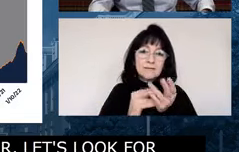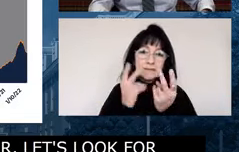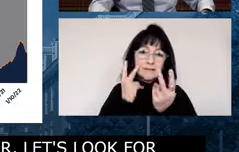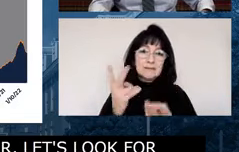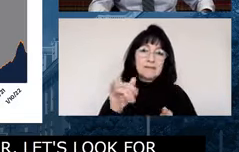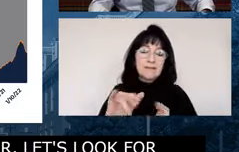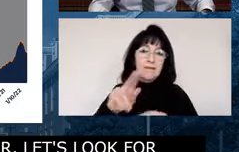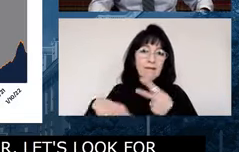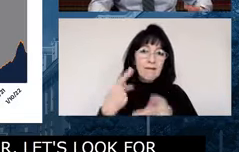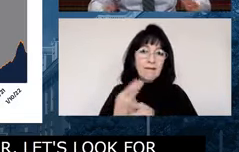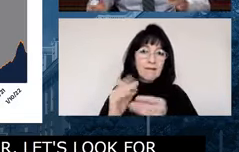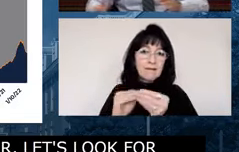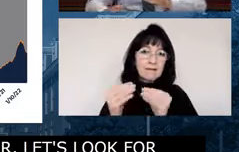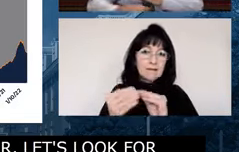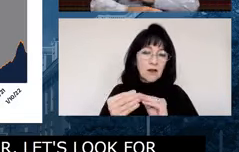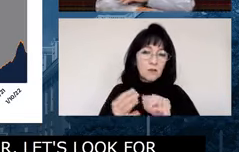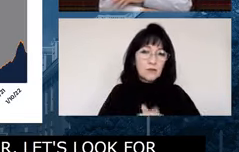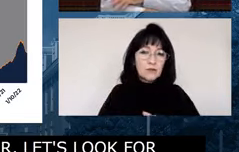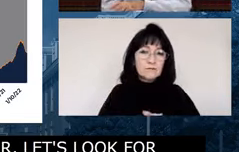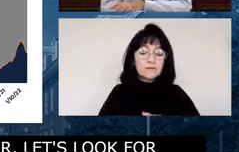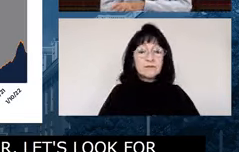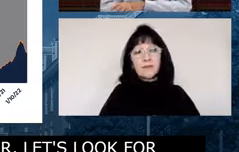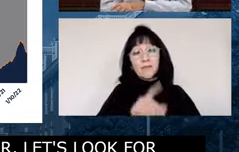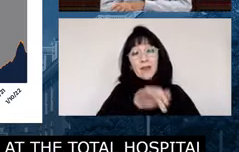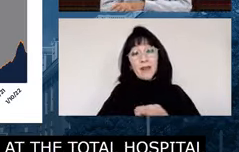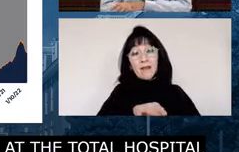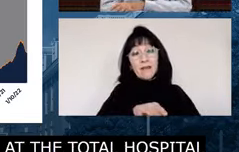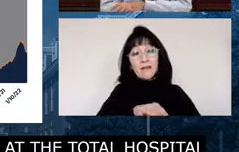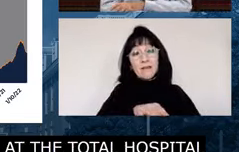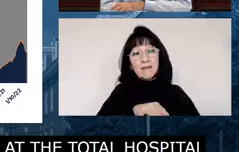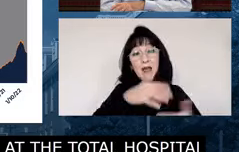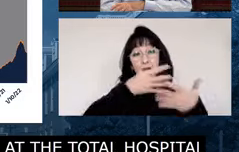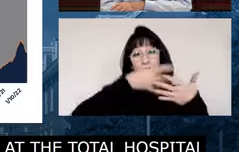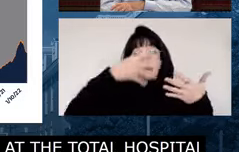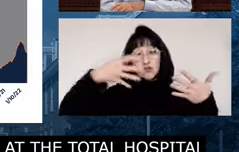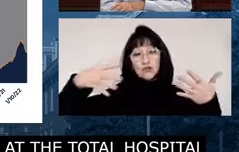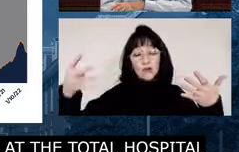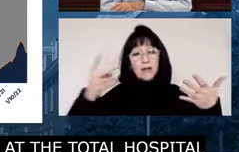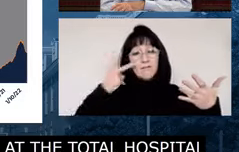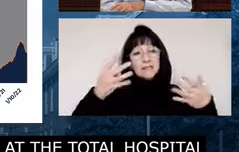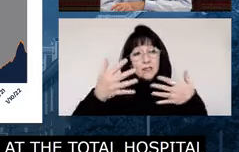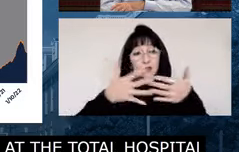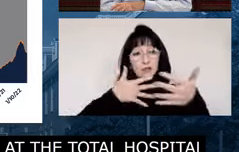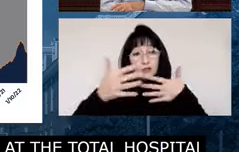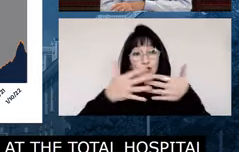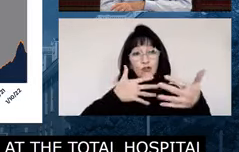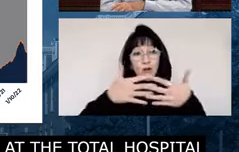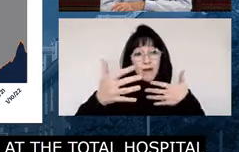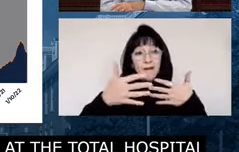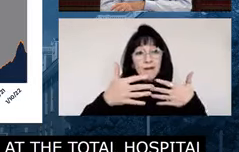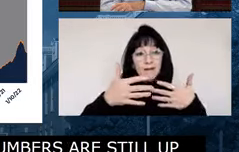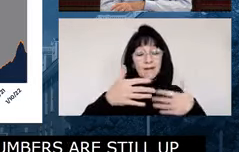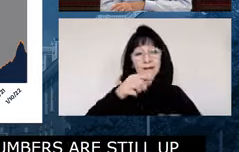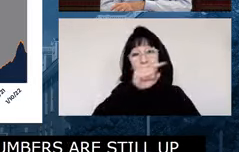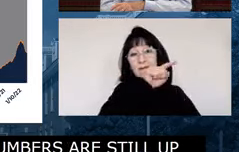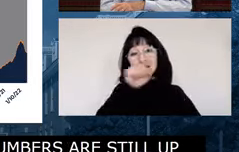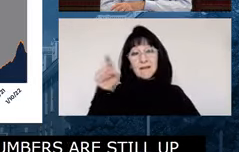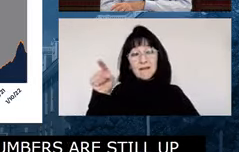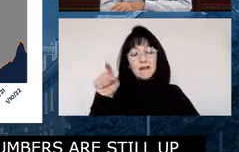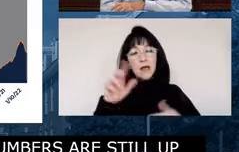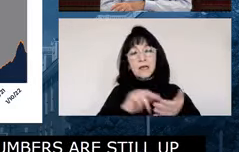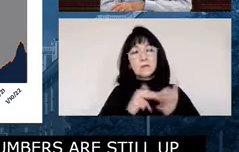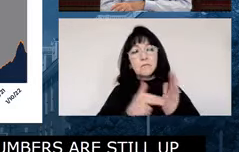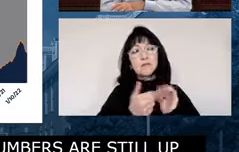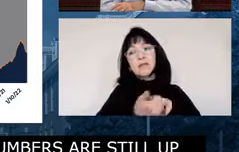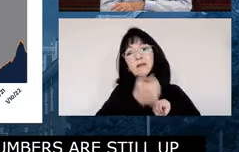see those numbers are still up because in the gray there, still a lot of Delawareans in the hospital for other things